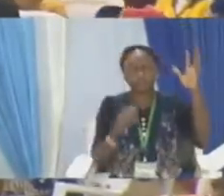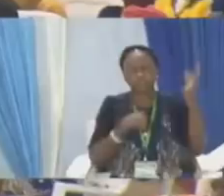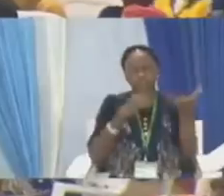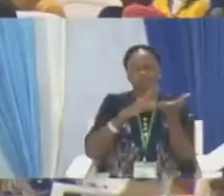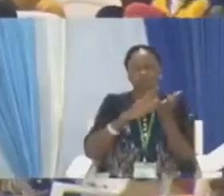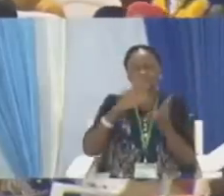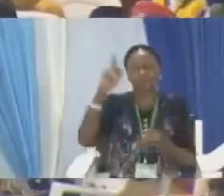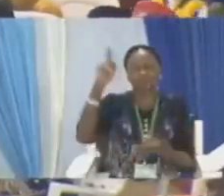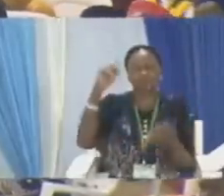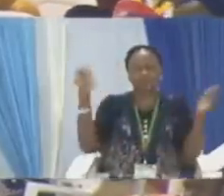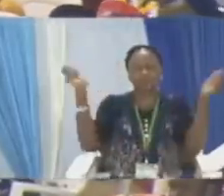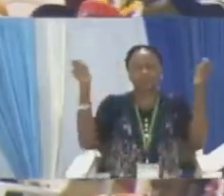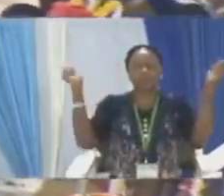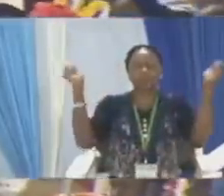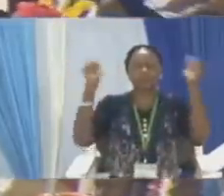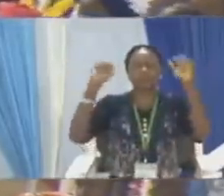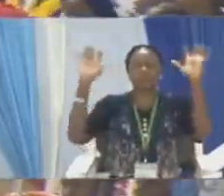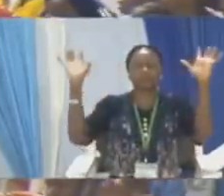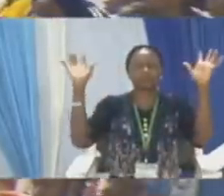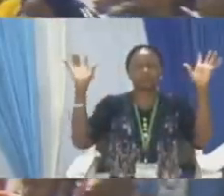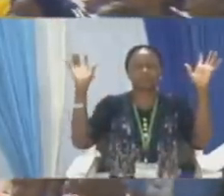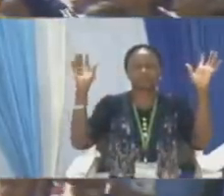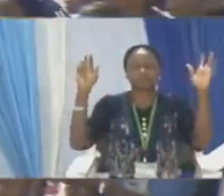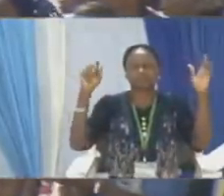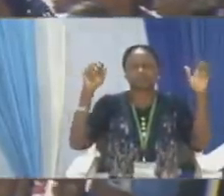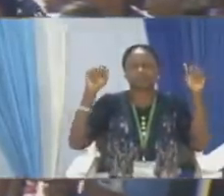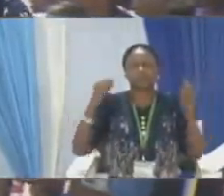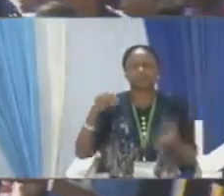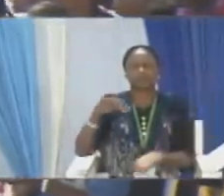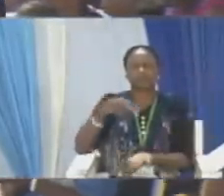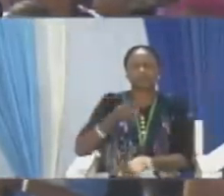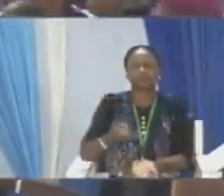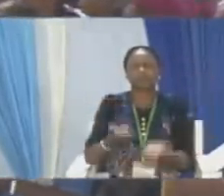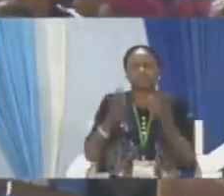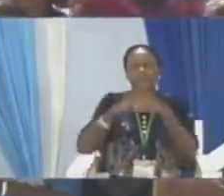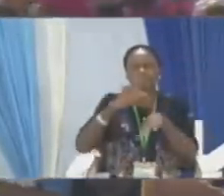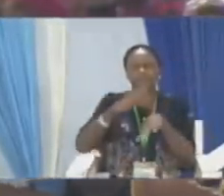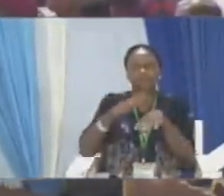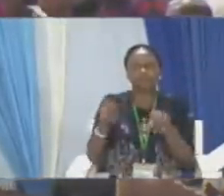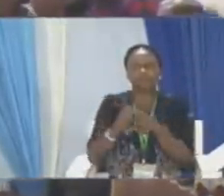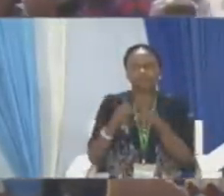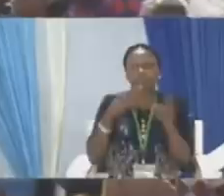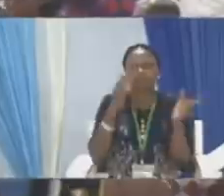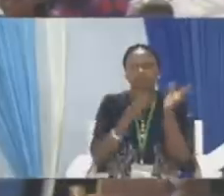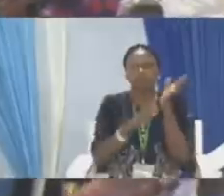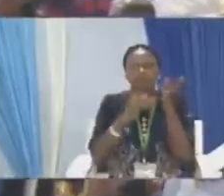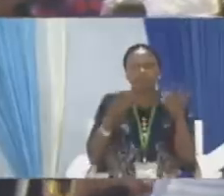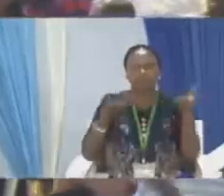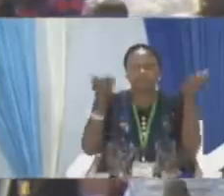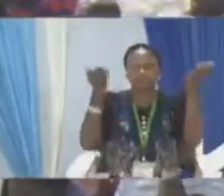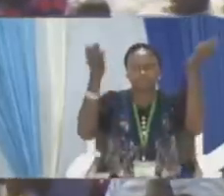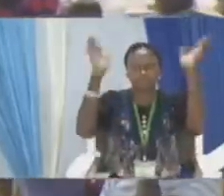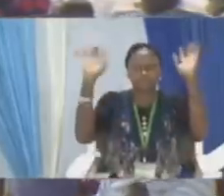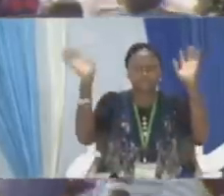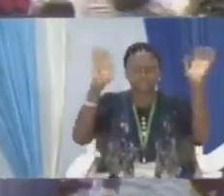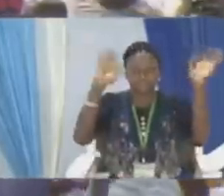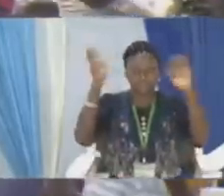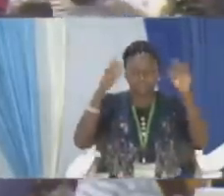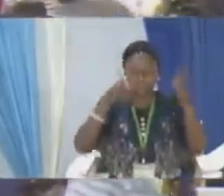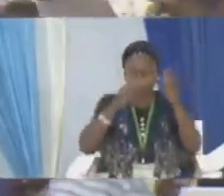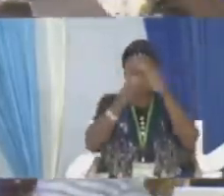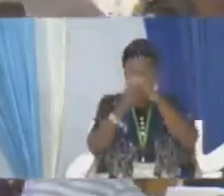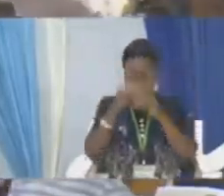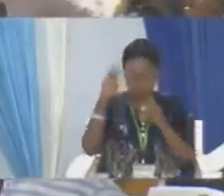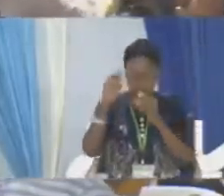glorified. Hallelujah. Can we rise on our feet all over this place and just raise our hands and just worship